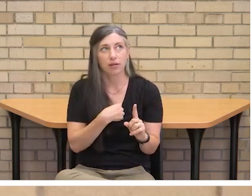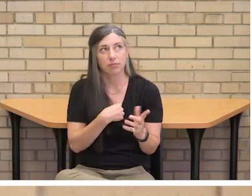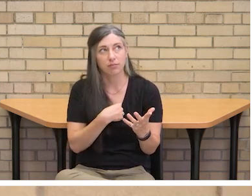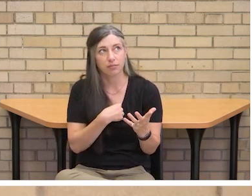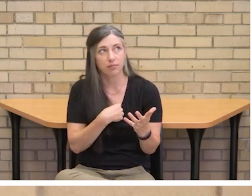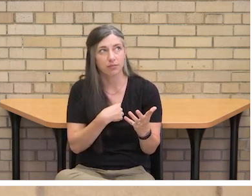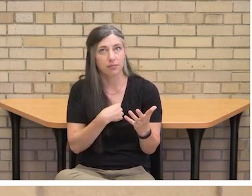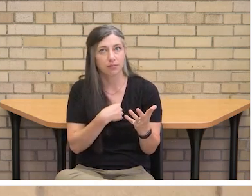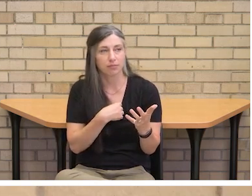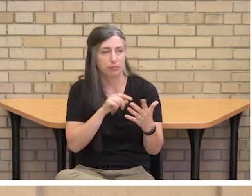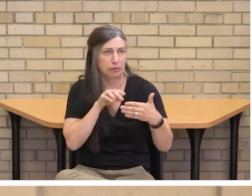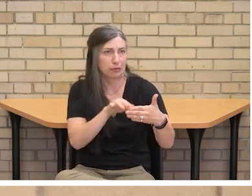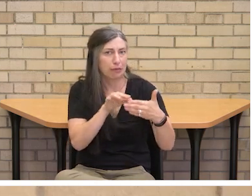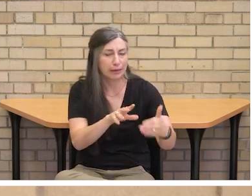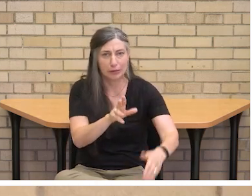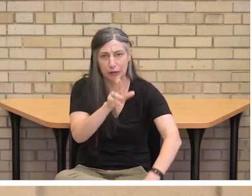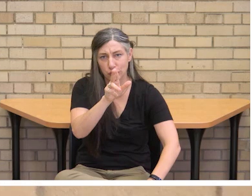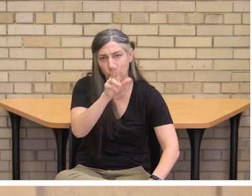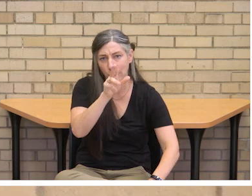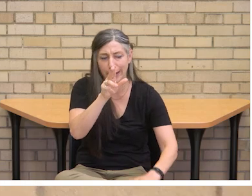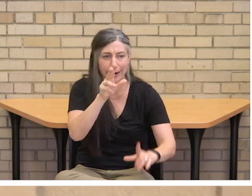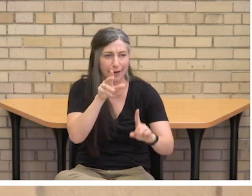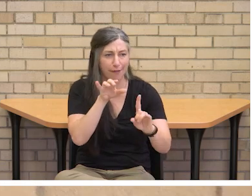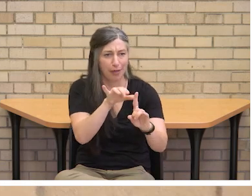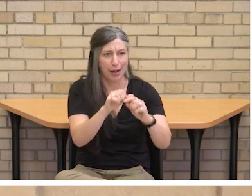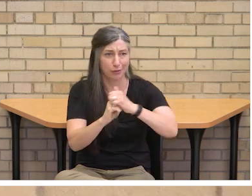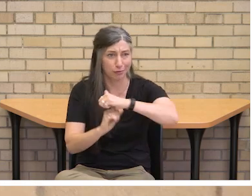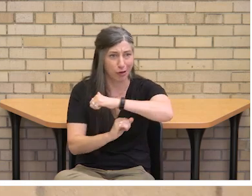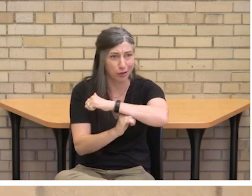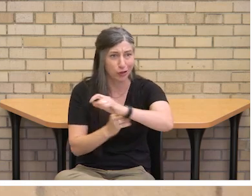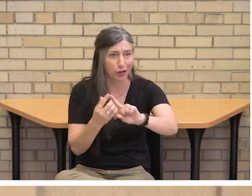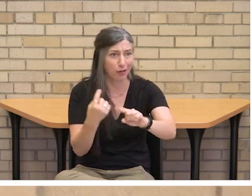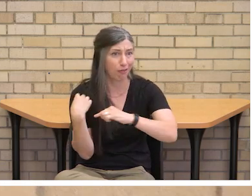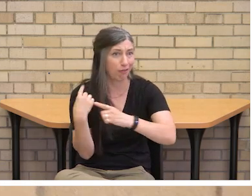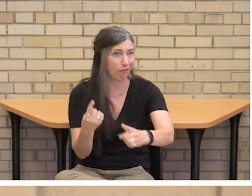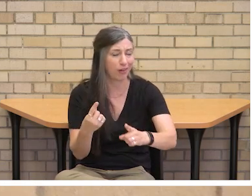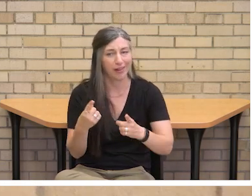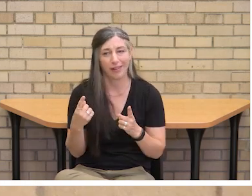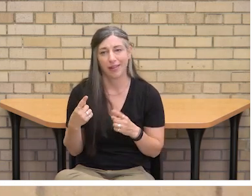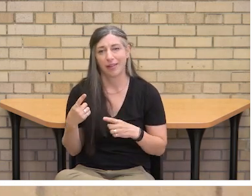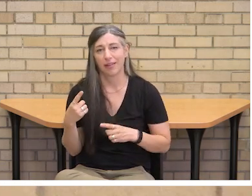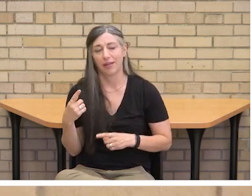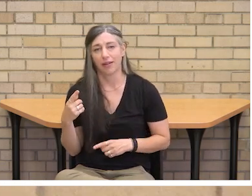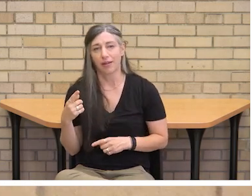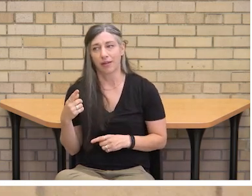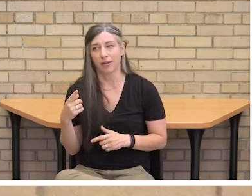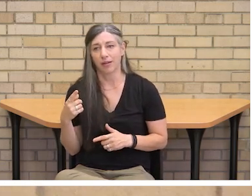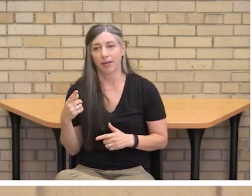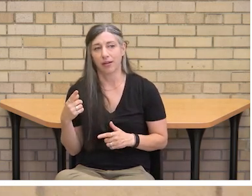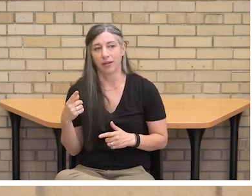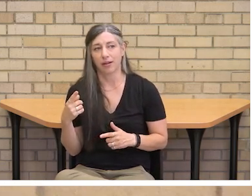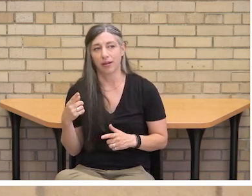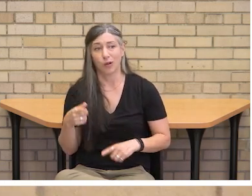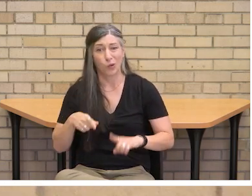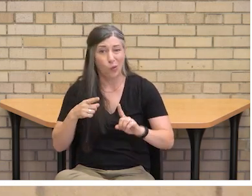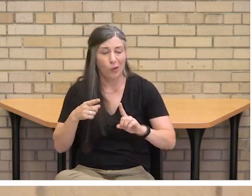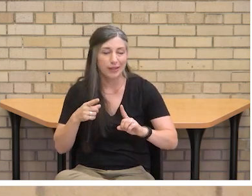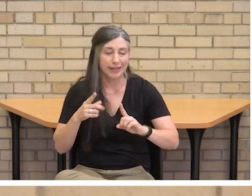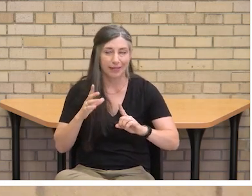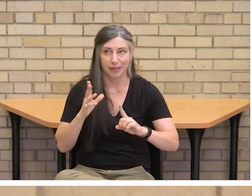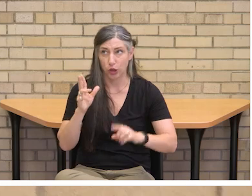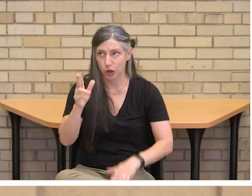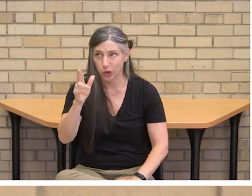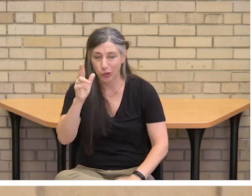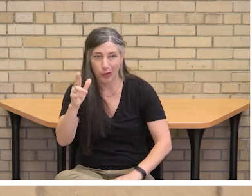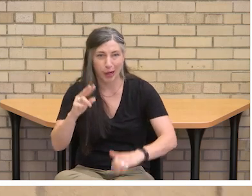on the historic nature of the structure to carry through what's called a historic bridge